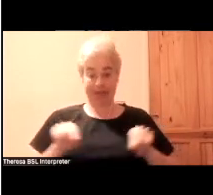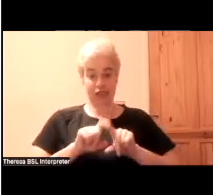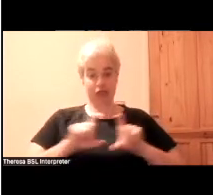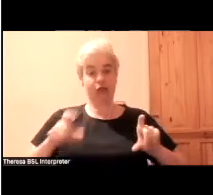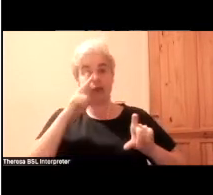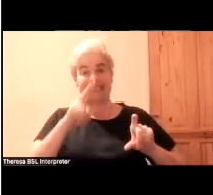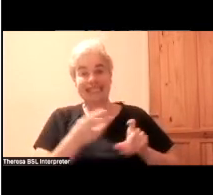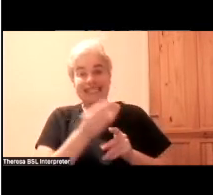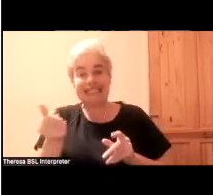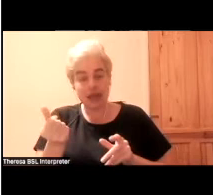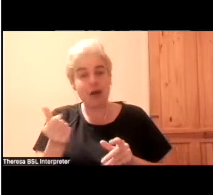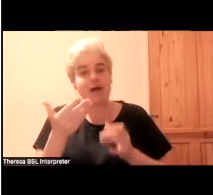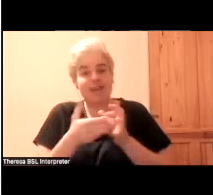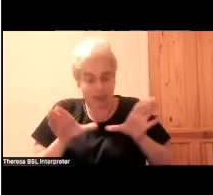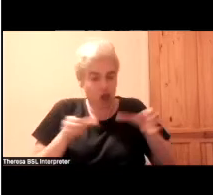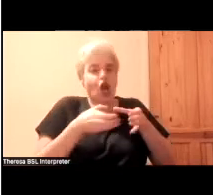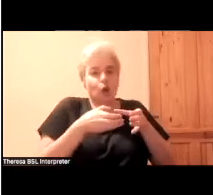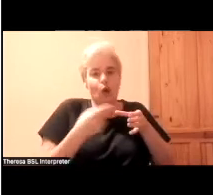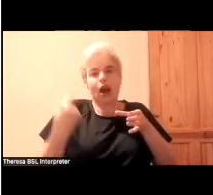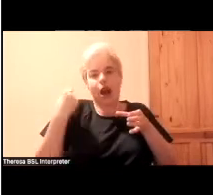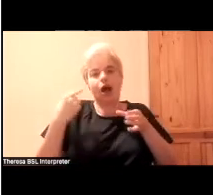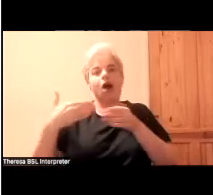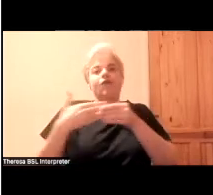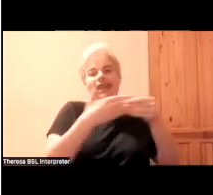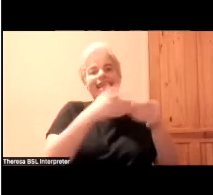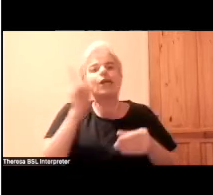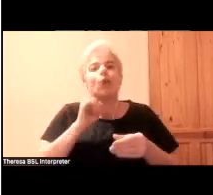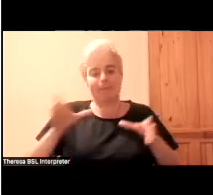our final cohort of the last cohort of leading women.